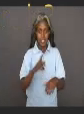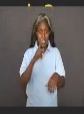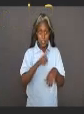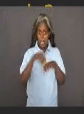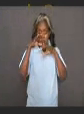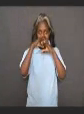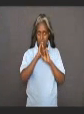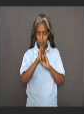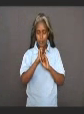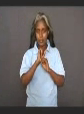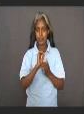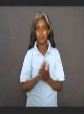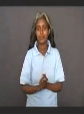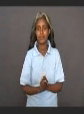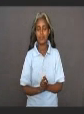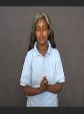Time's up!